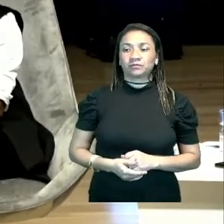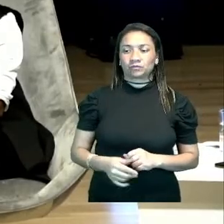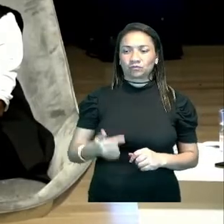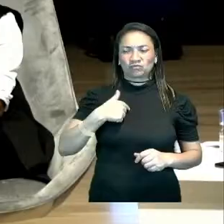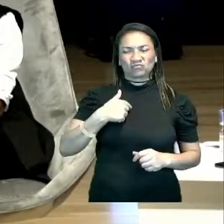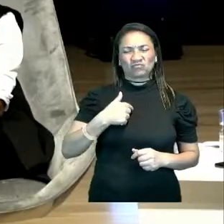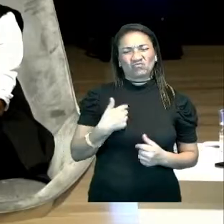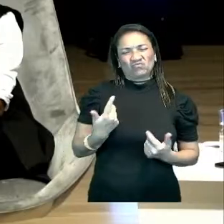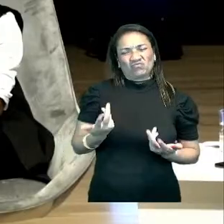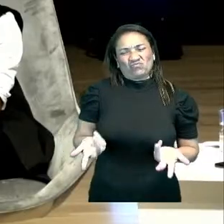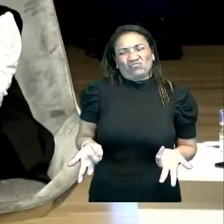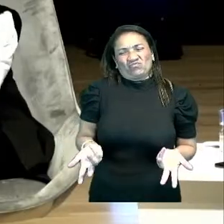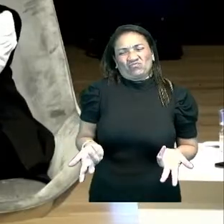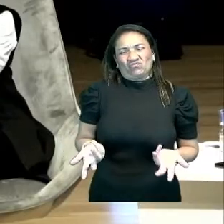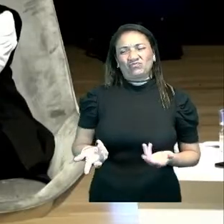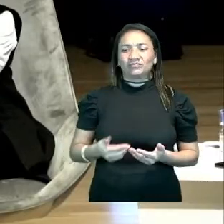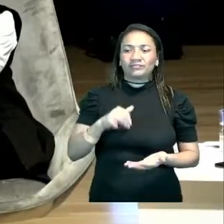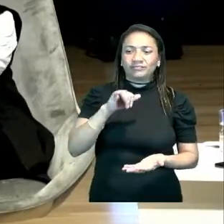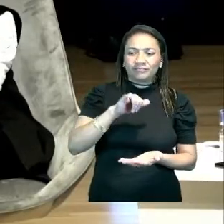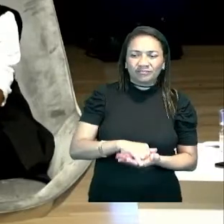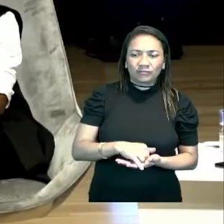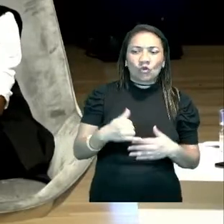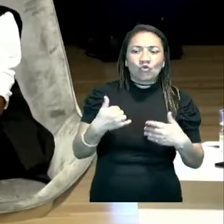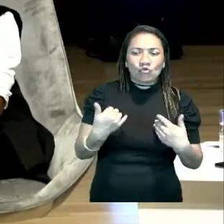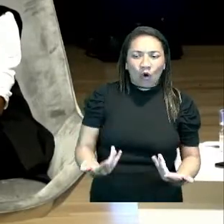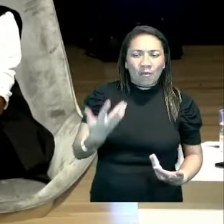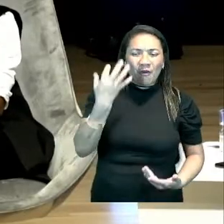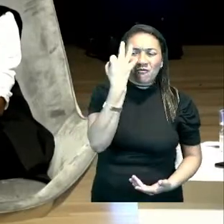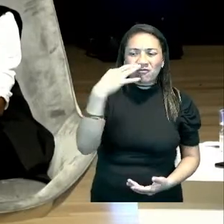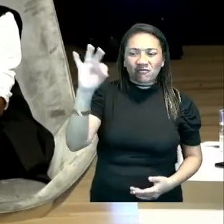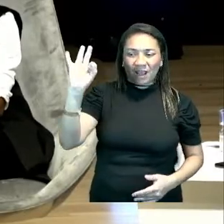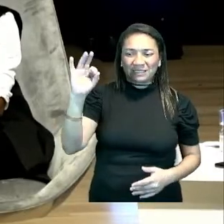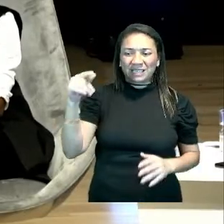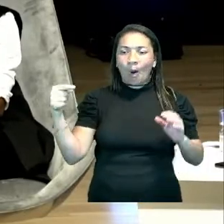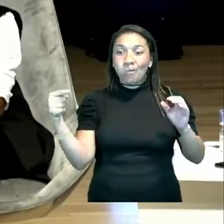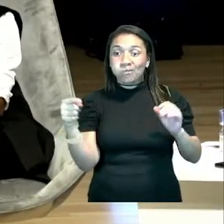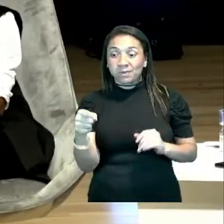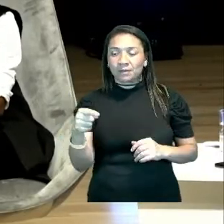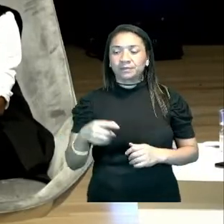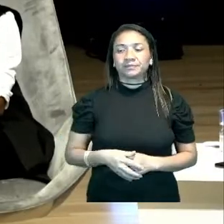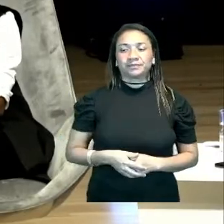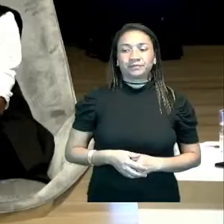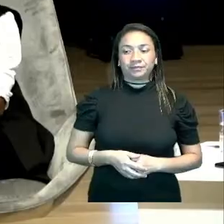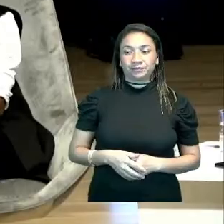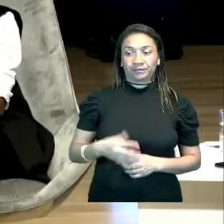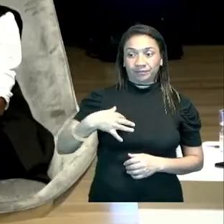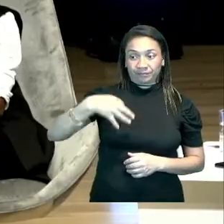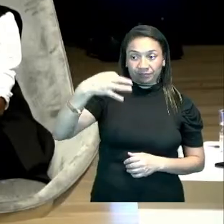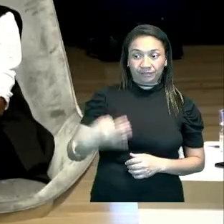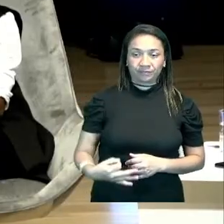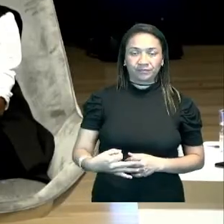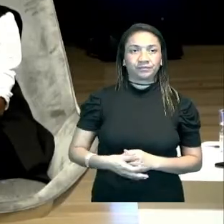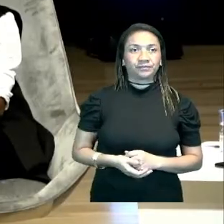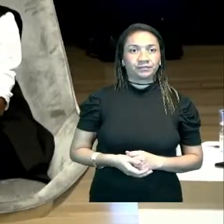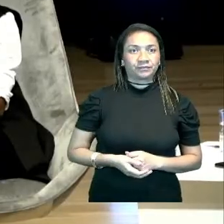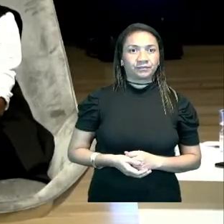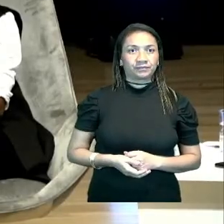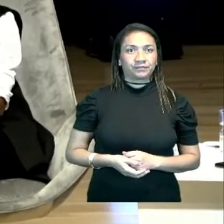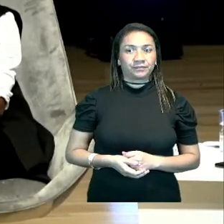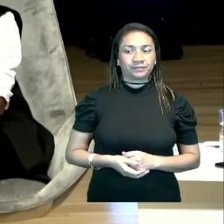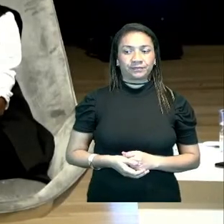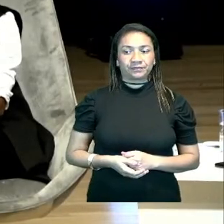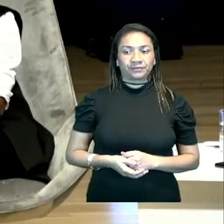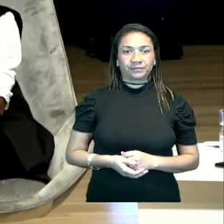And when they asked about And there was a